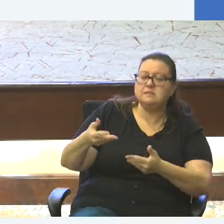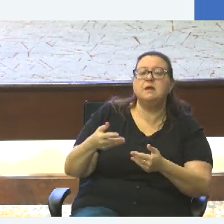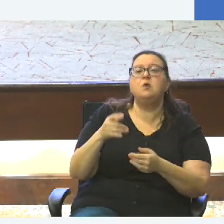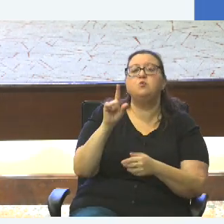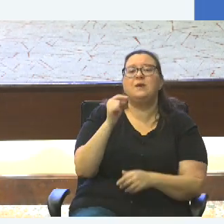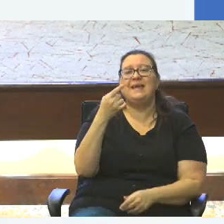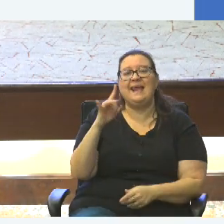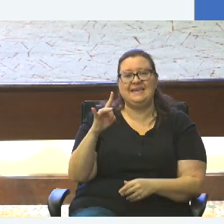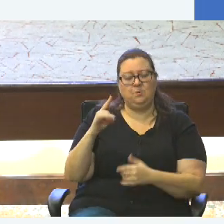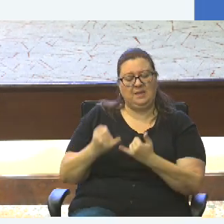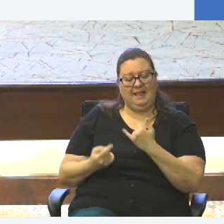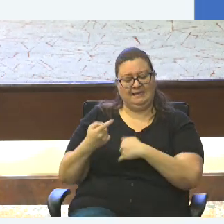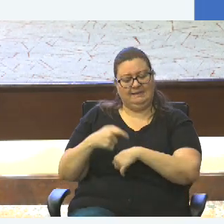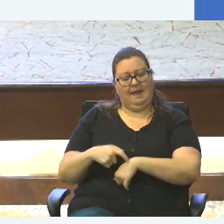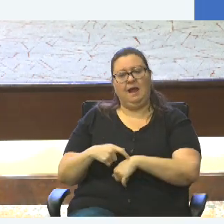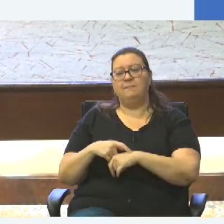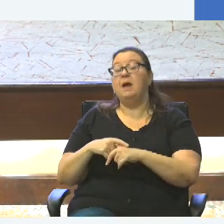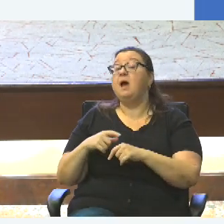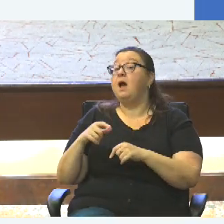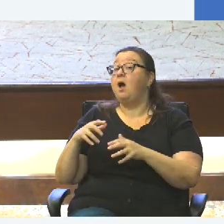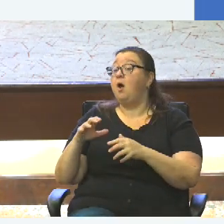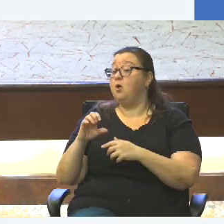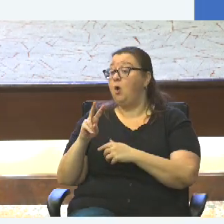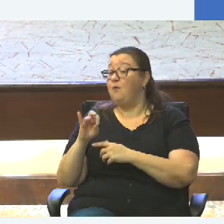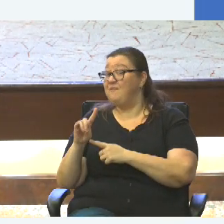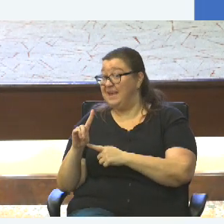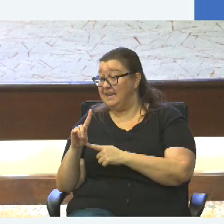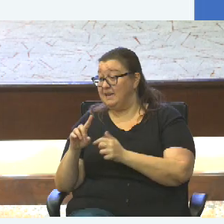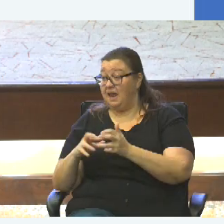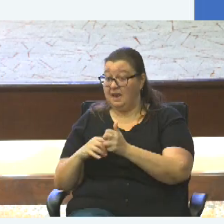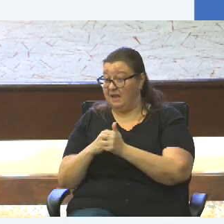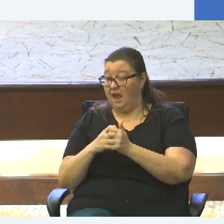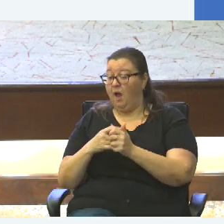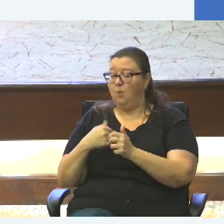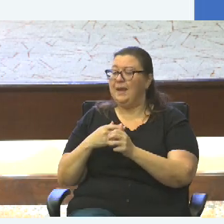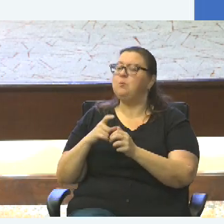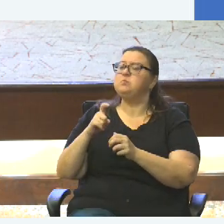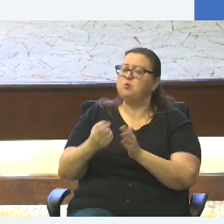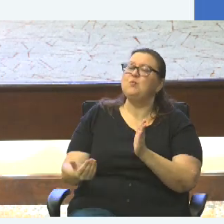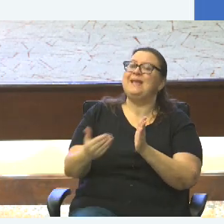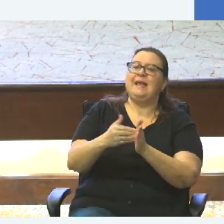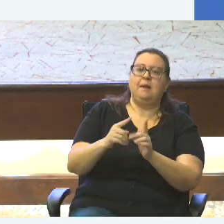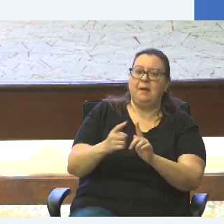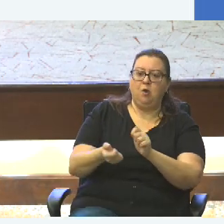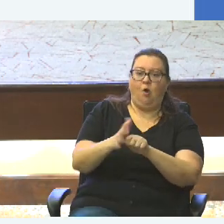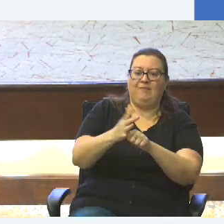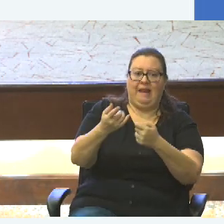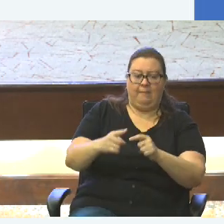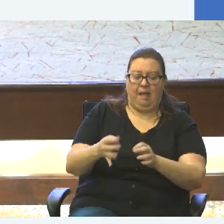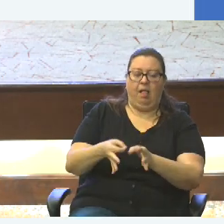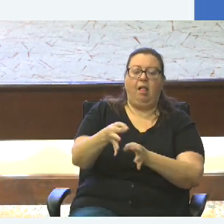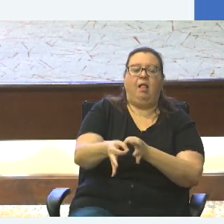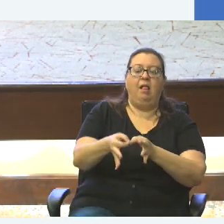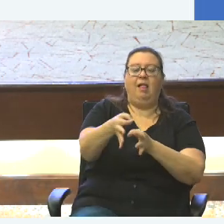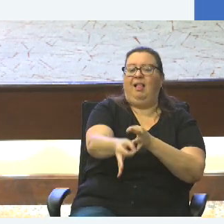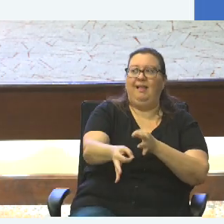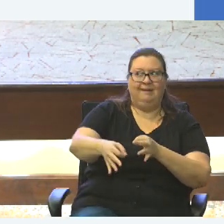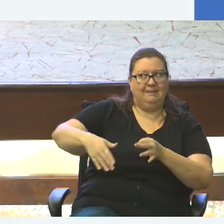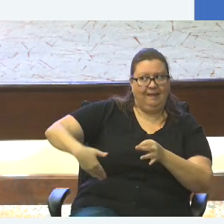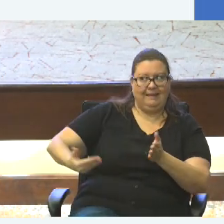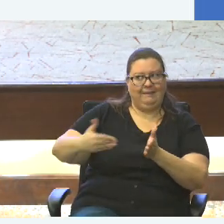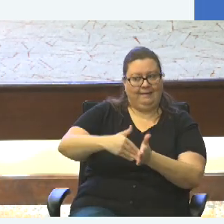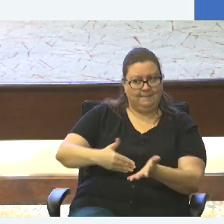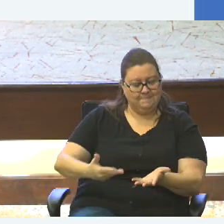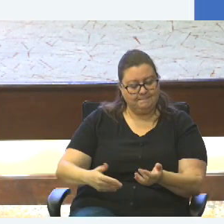updated during the COVID years, but because of the impacts of COVID, that project was put off, and presently it has not been updated by the state